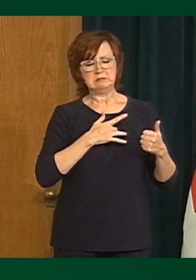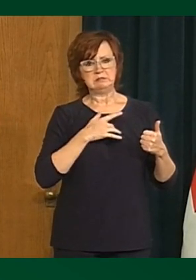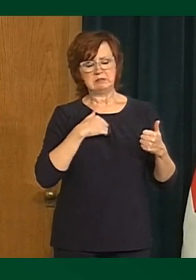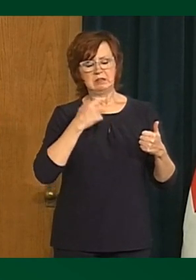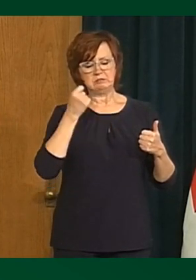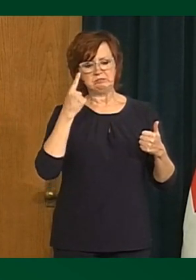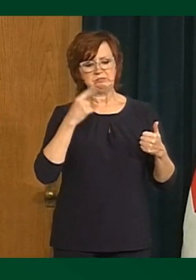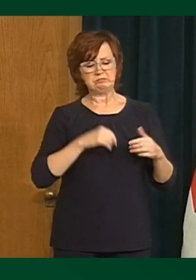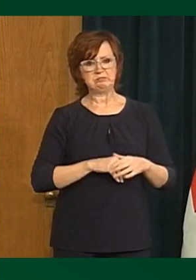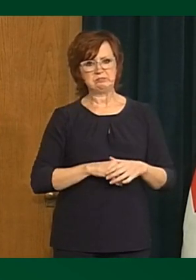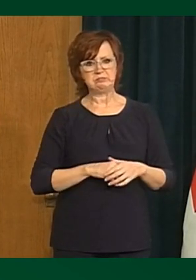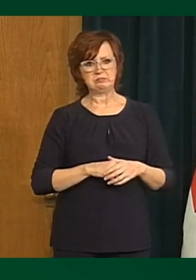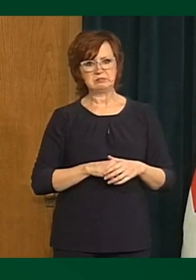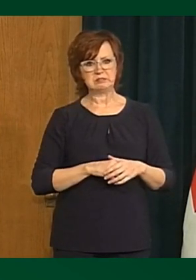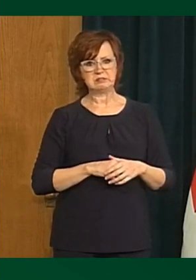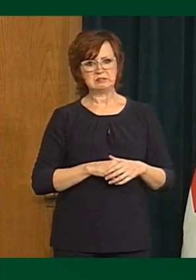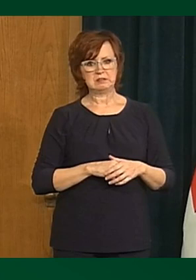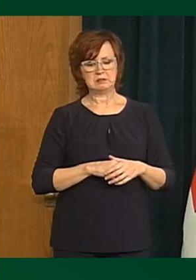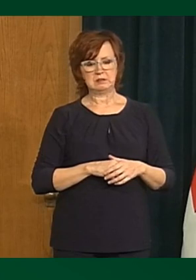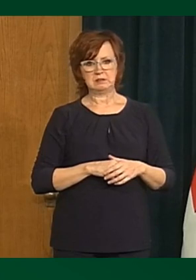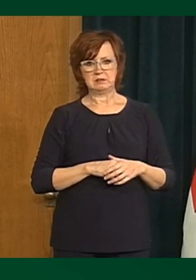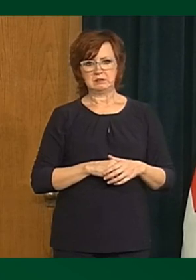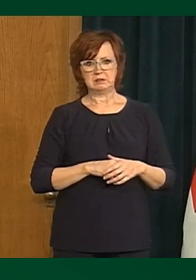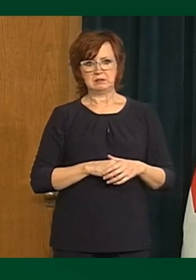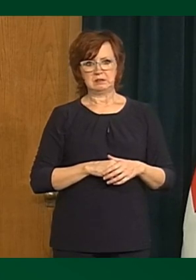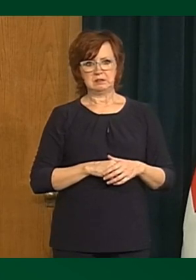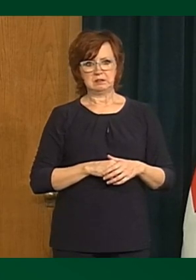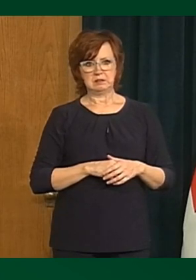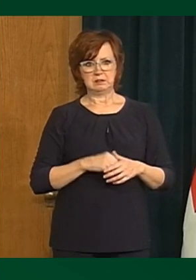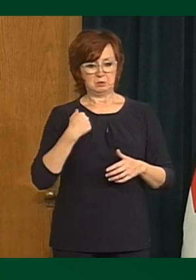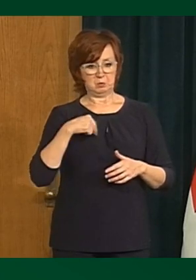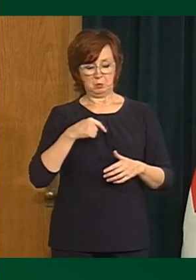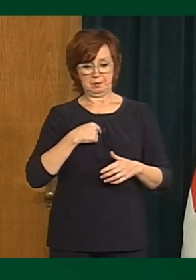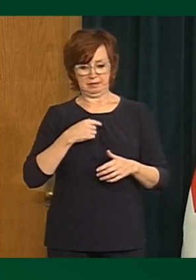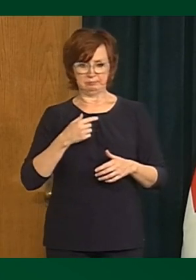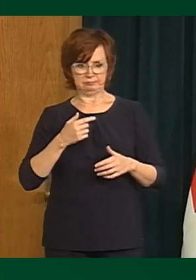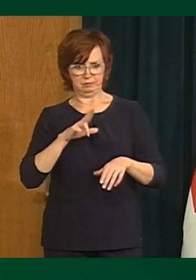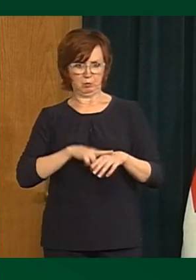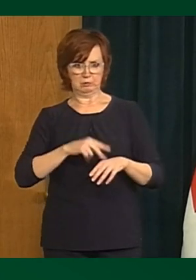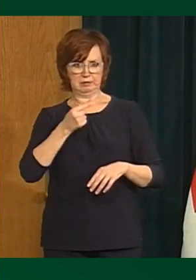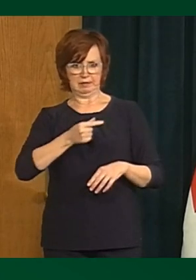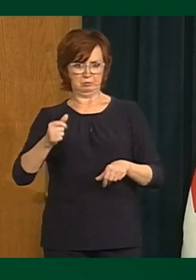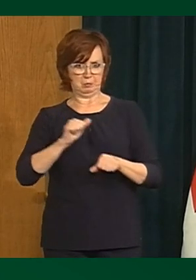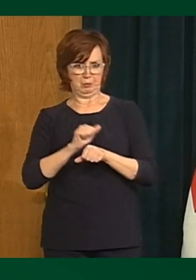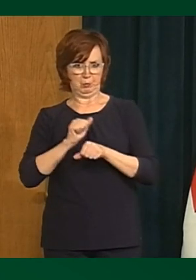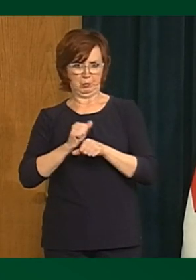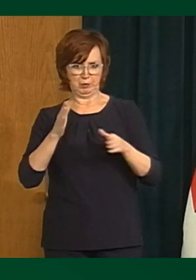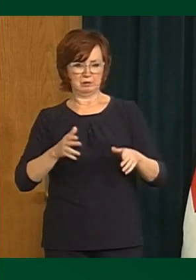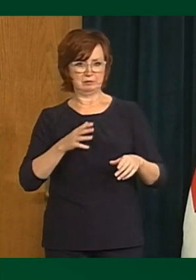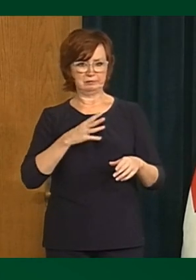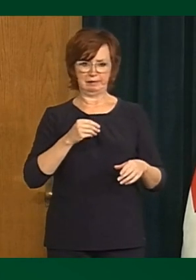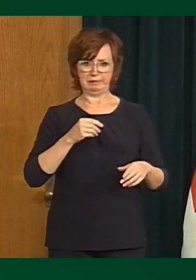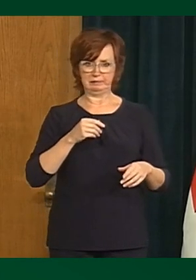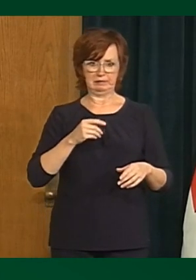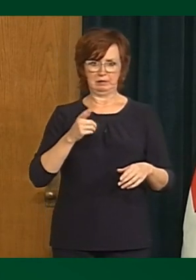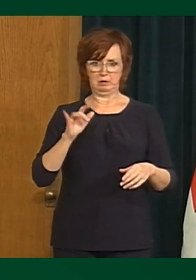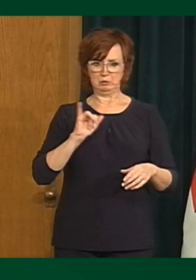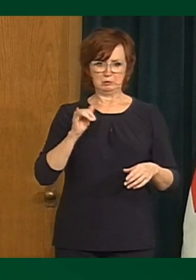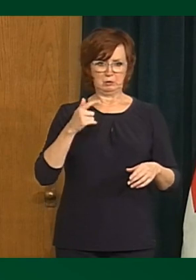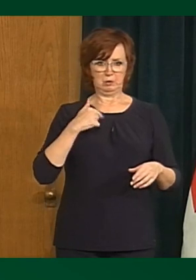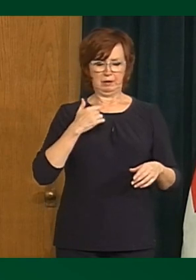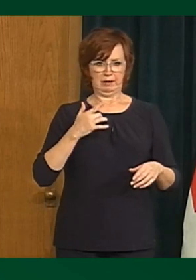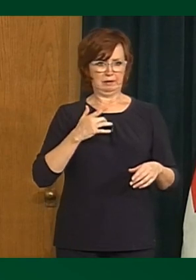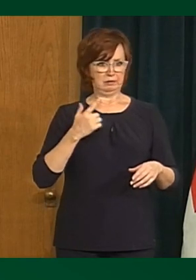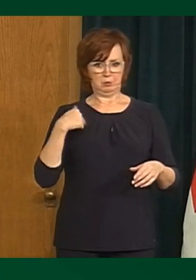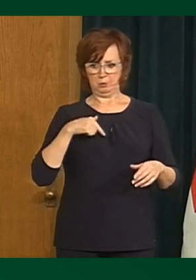that we've been working through, both at a government level, but we're all individuals as well, throughout this process, is when you do have a loved